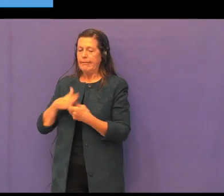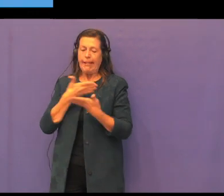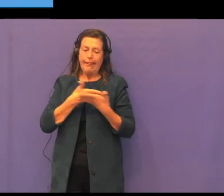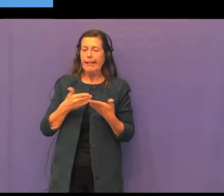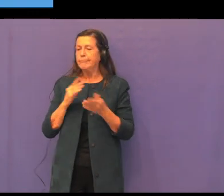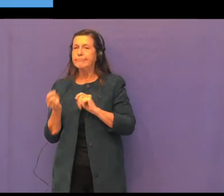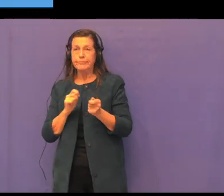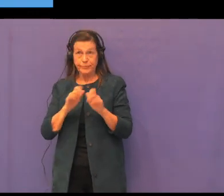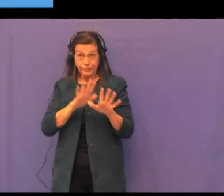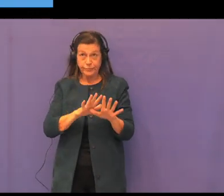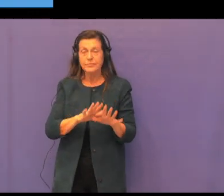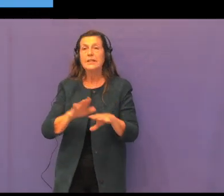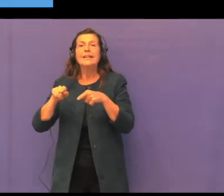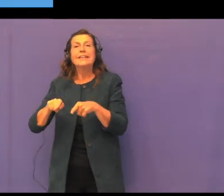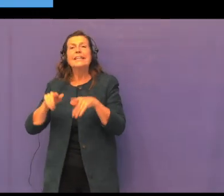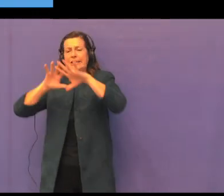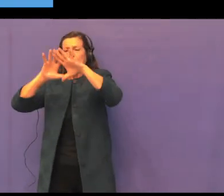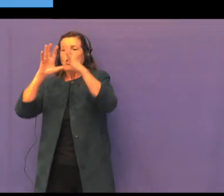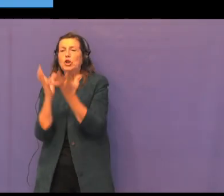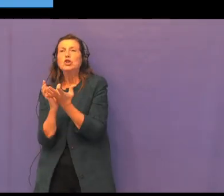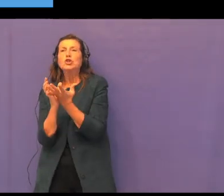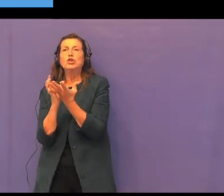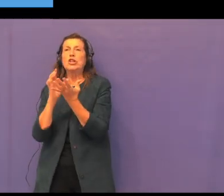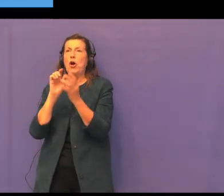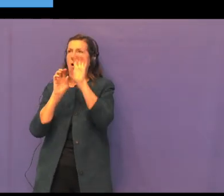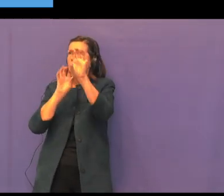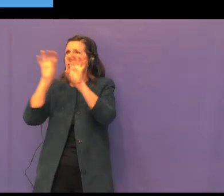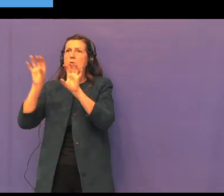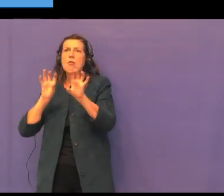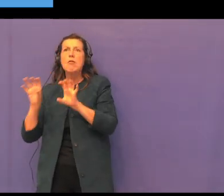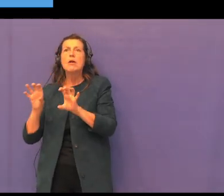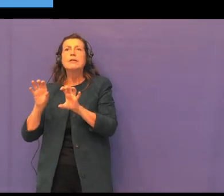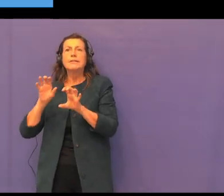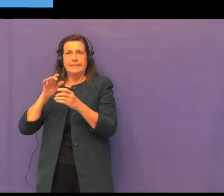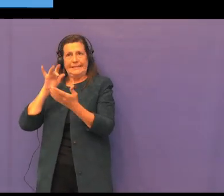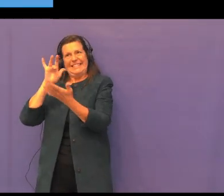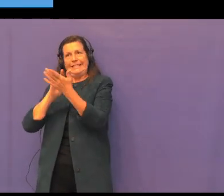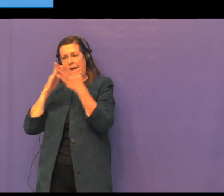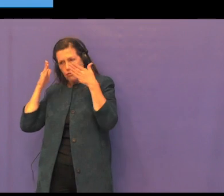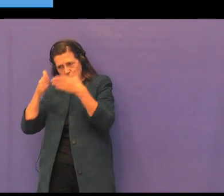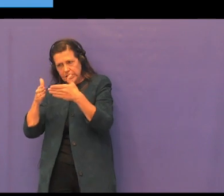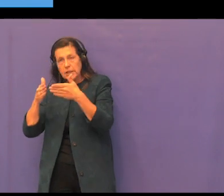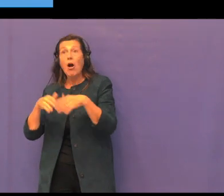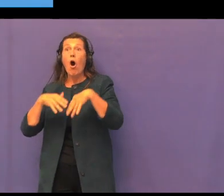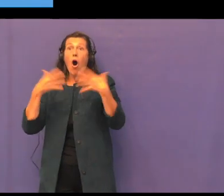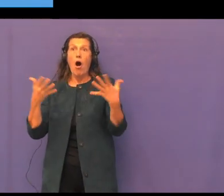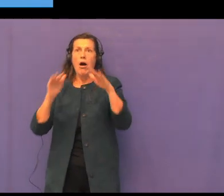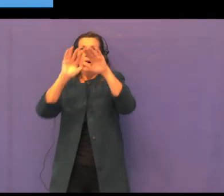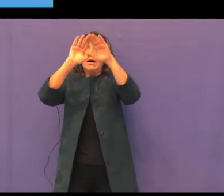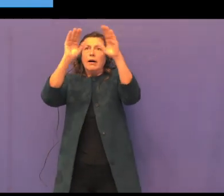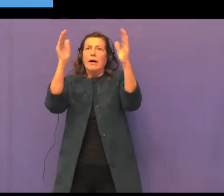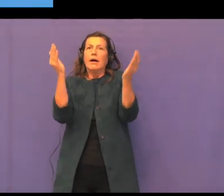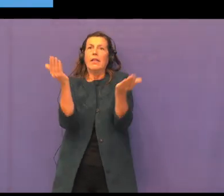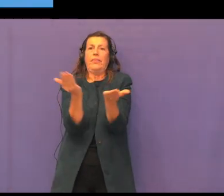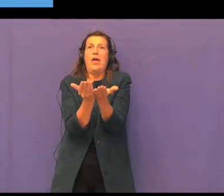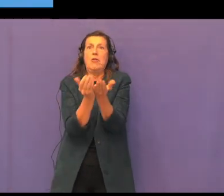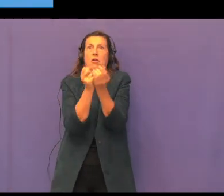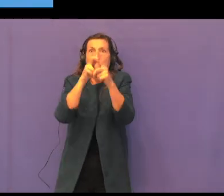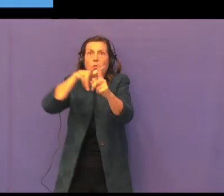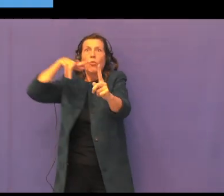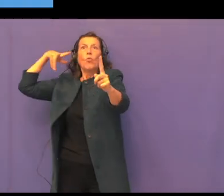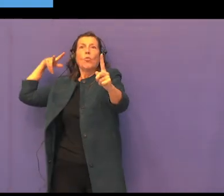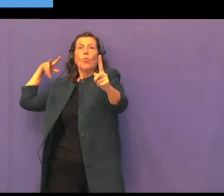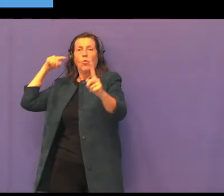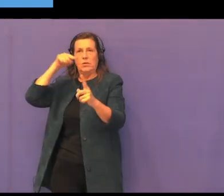So the ethnocentric is basically looking at how translators change the fortunes and